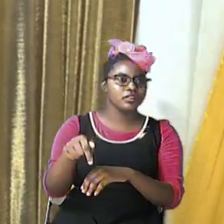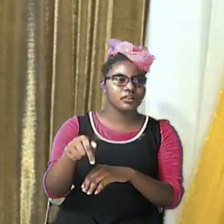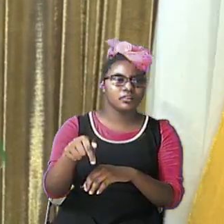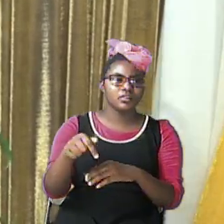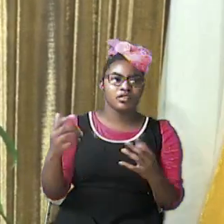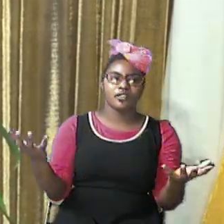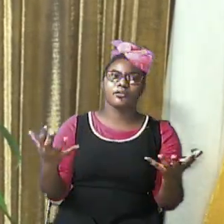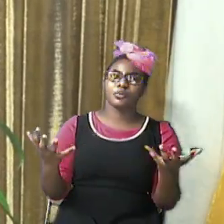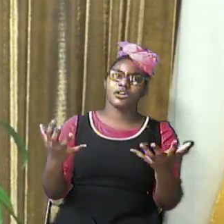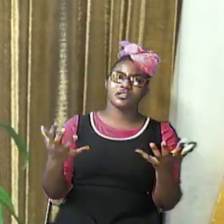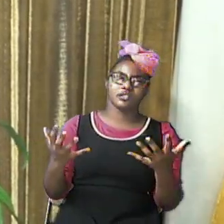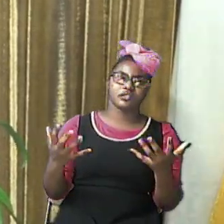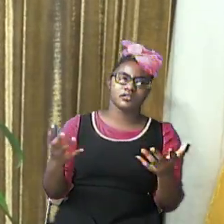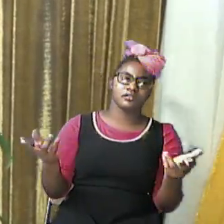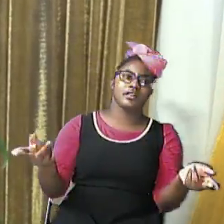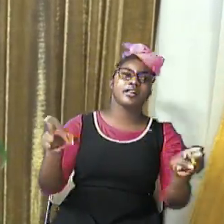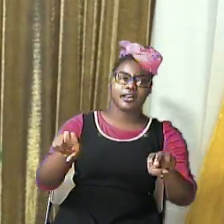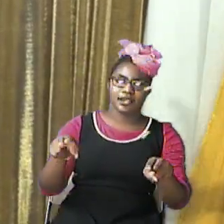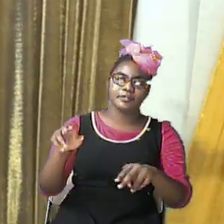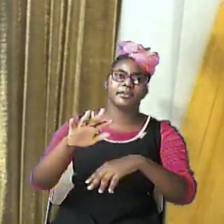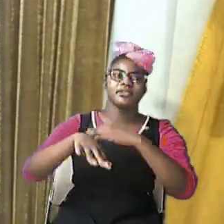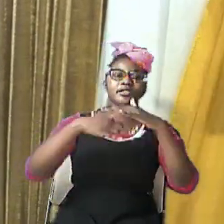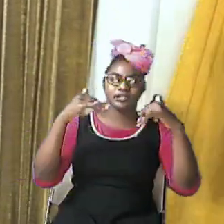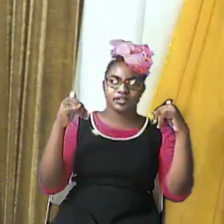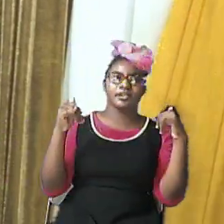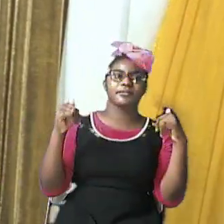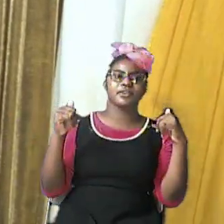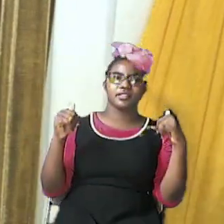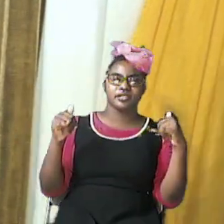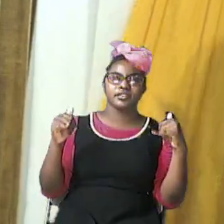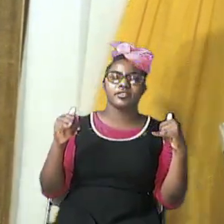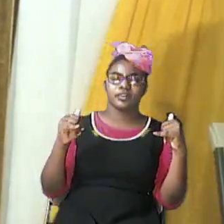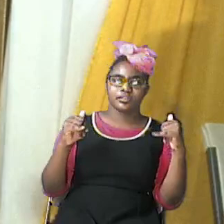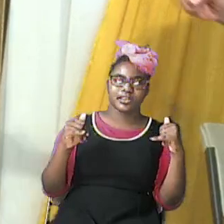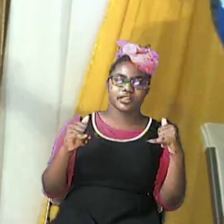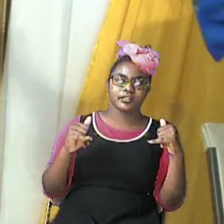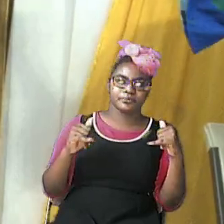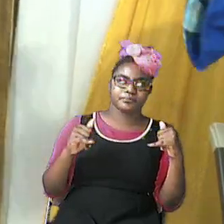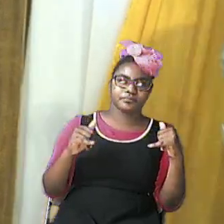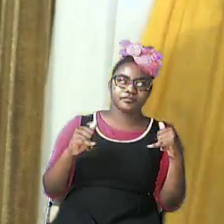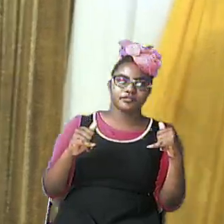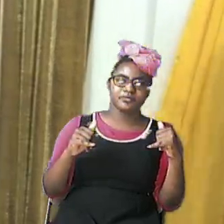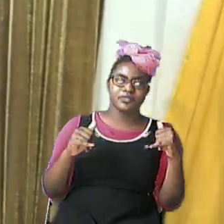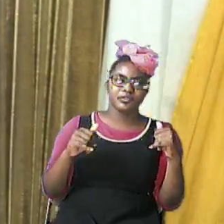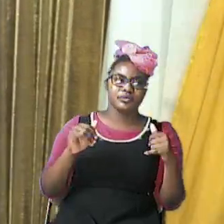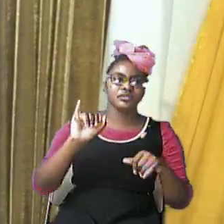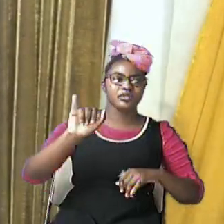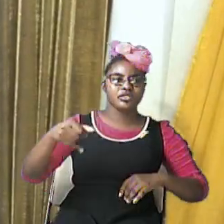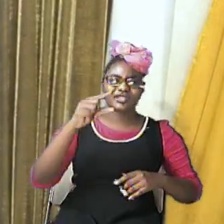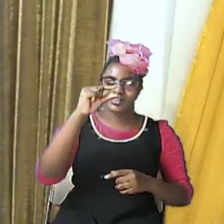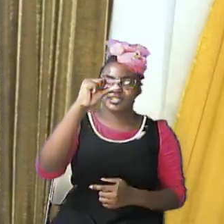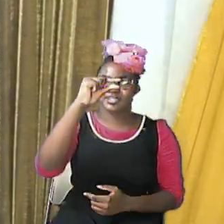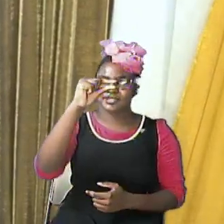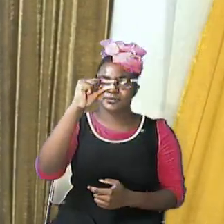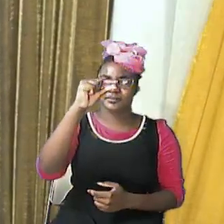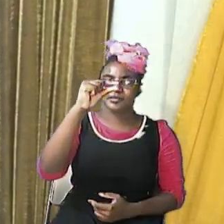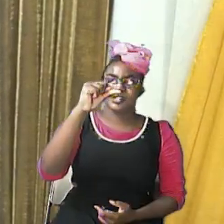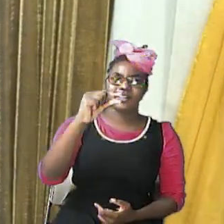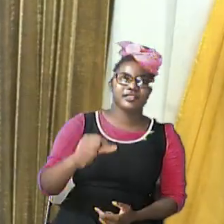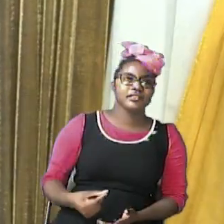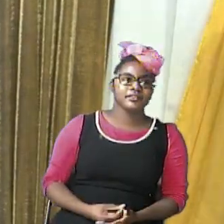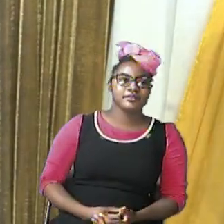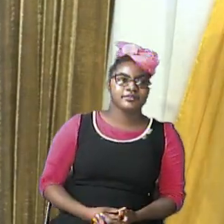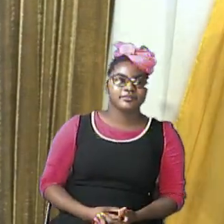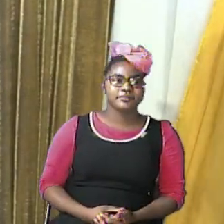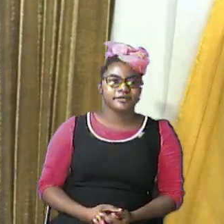come. My God. Hallelujah. Jesus. Just a foretaste. Holy Ghost.